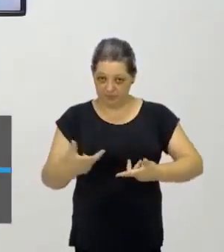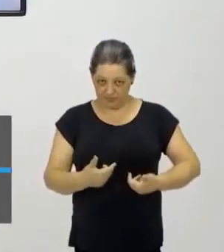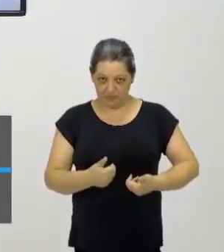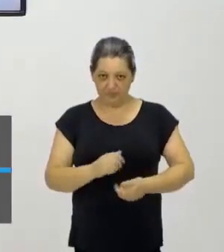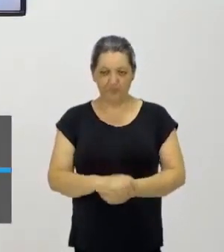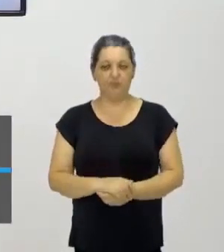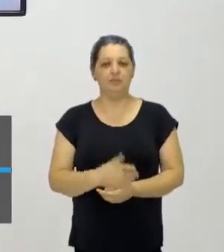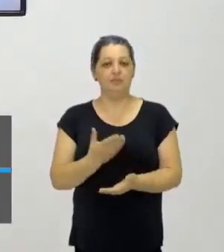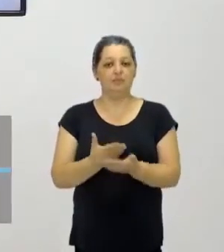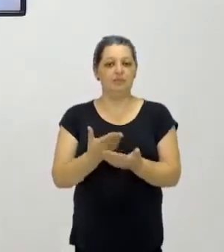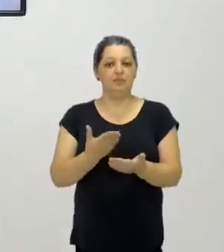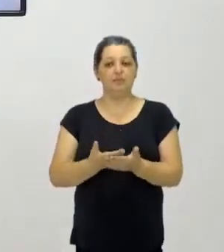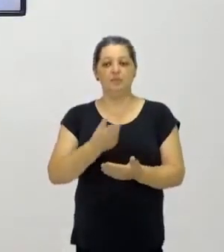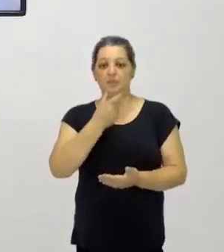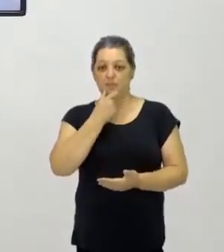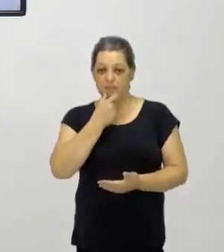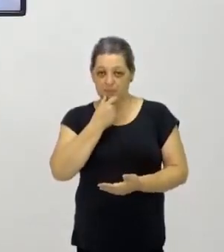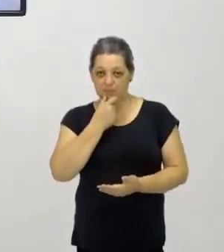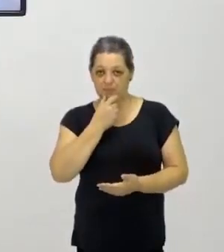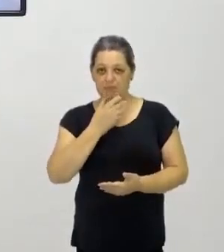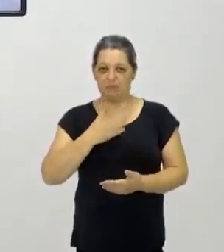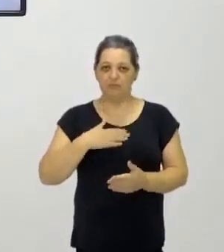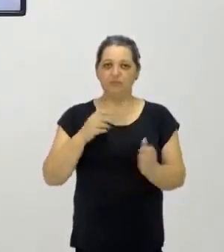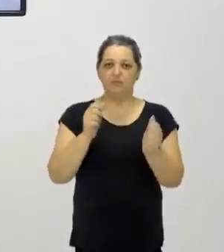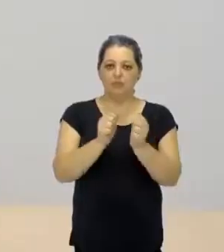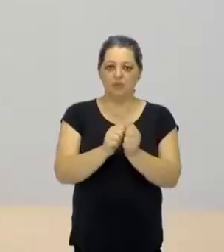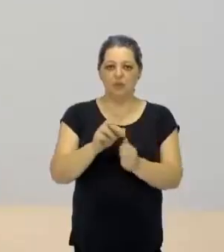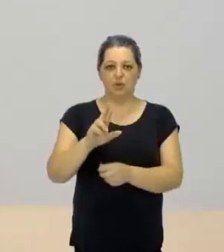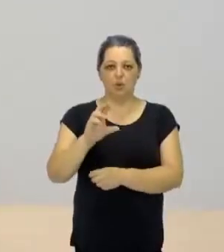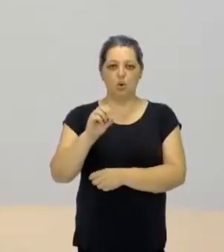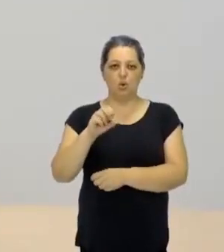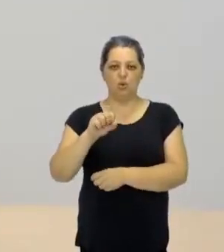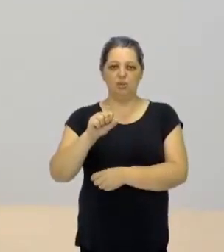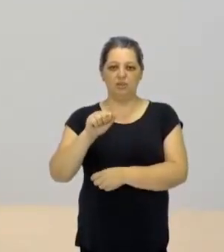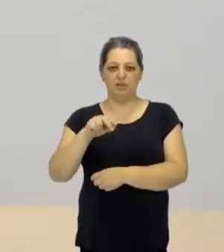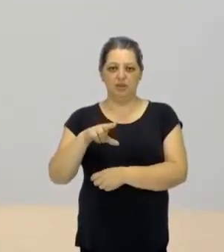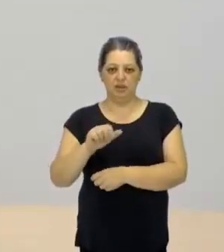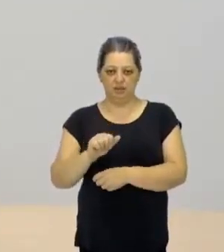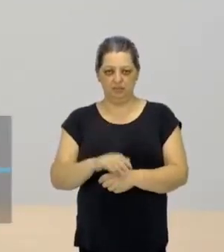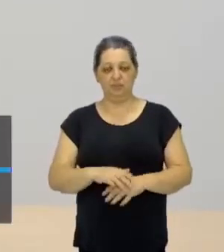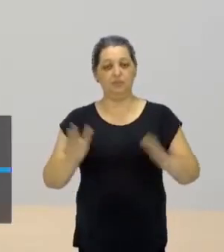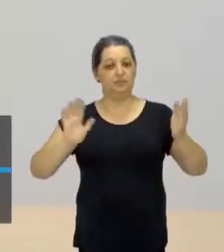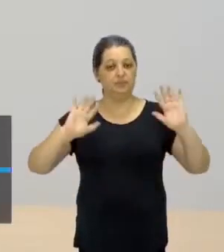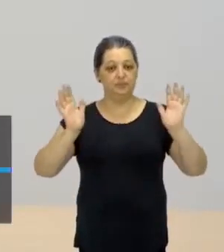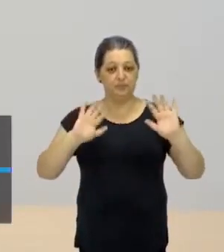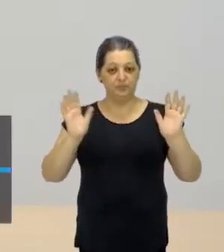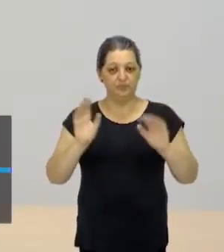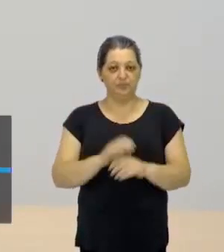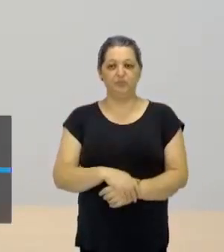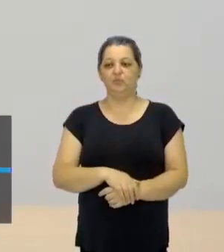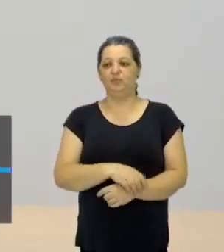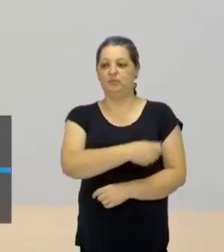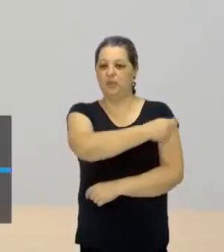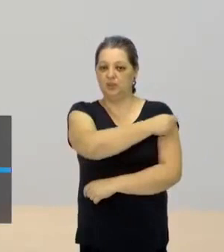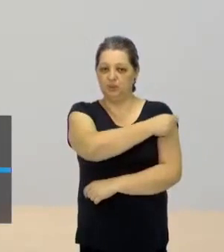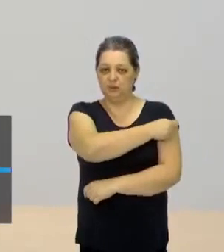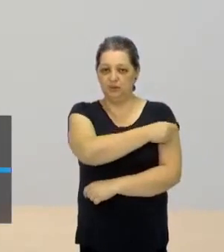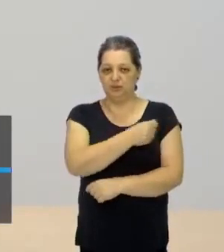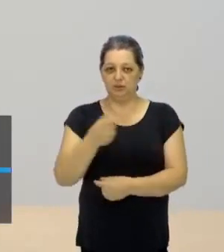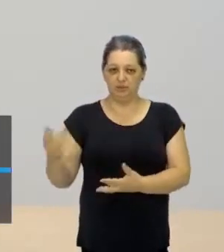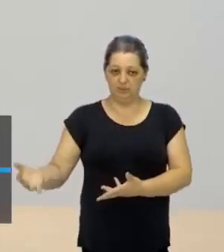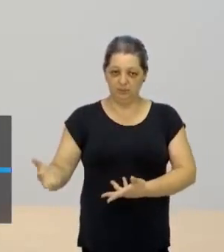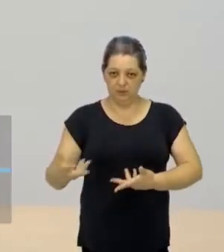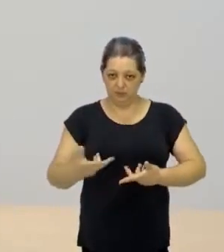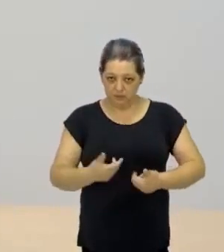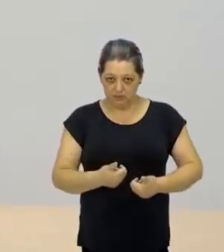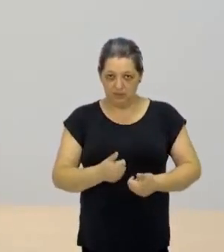class with me tonight, Rosana. Hello students, welcome teachers. It's a pleasure to